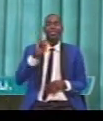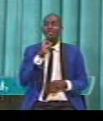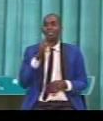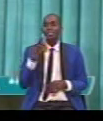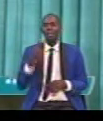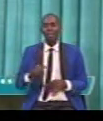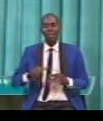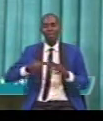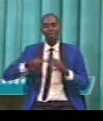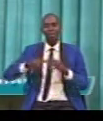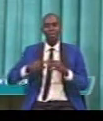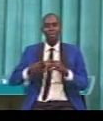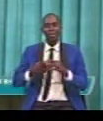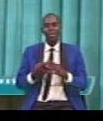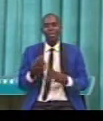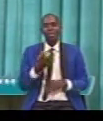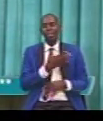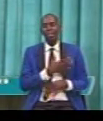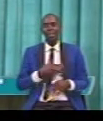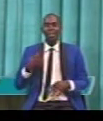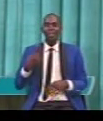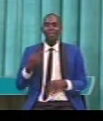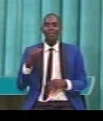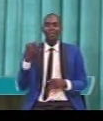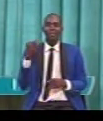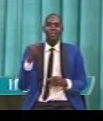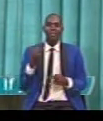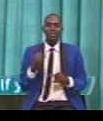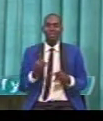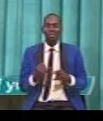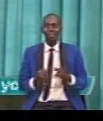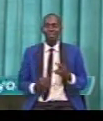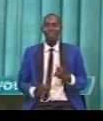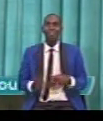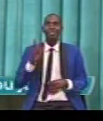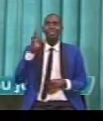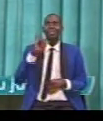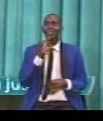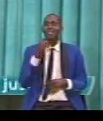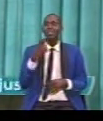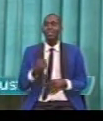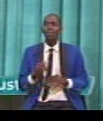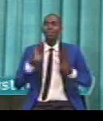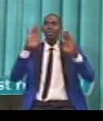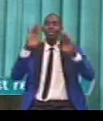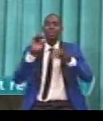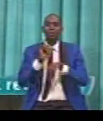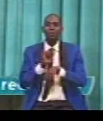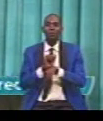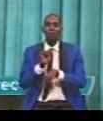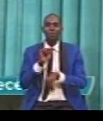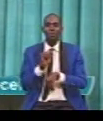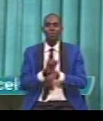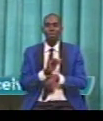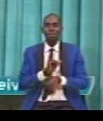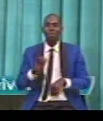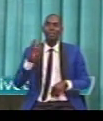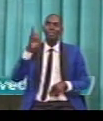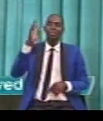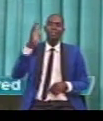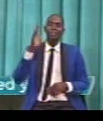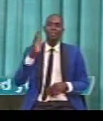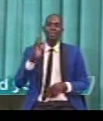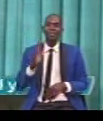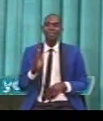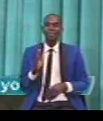God. He's the Alpha and Omega. He's a miracle